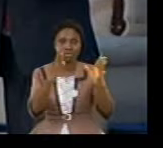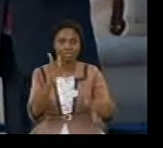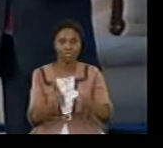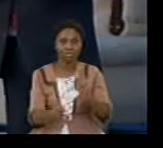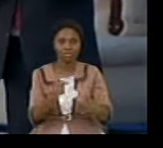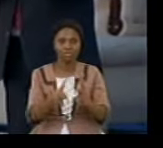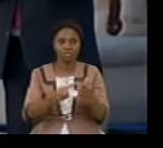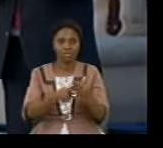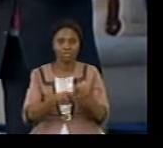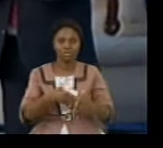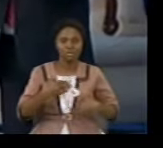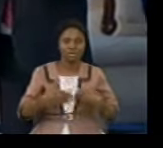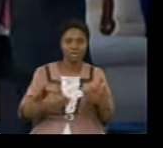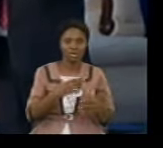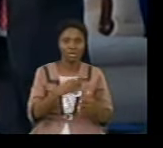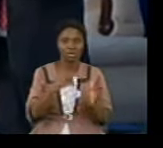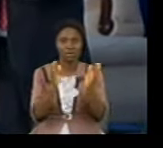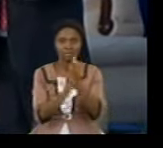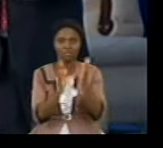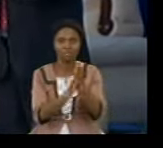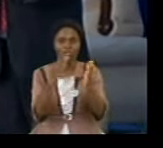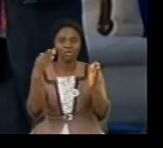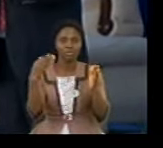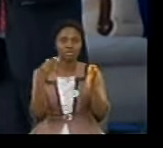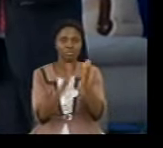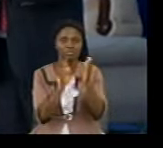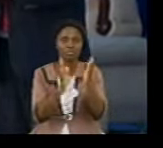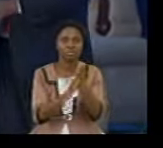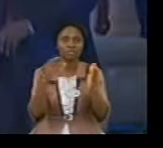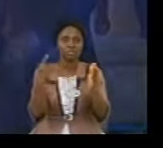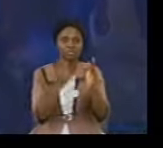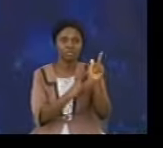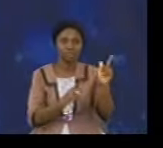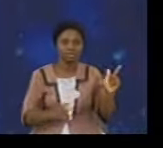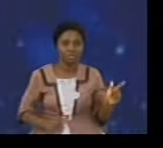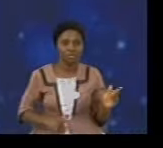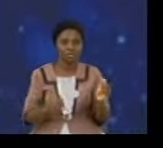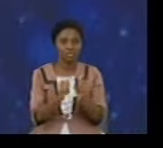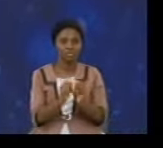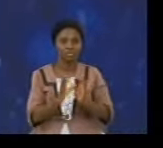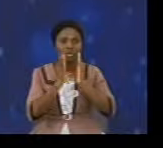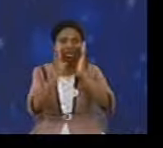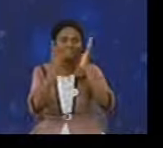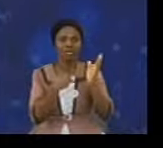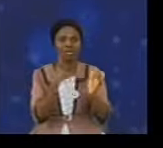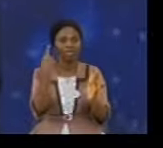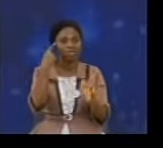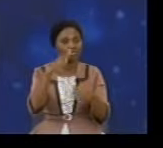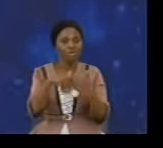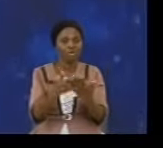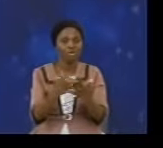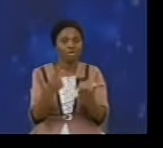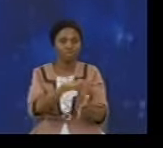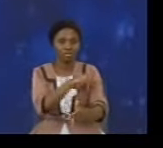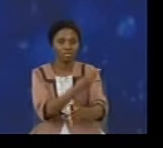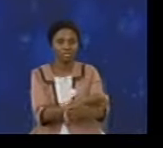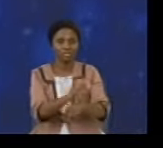praise God with a loud voice for all the mighty